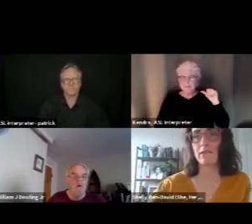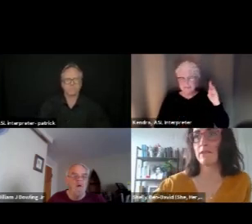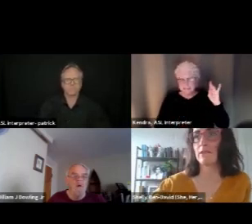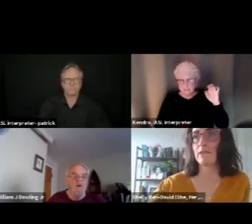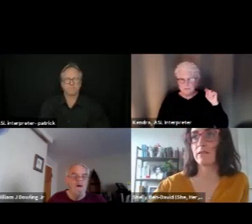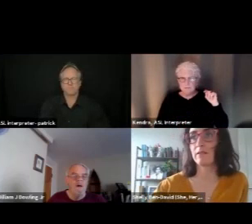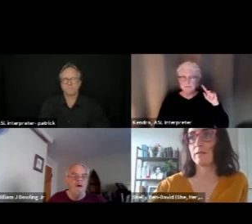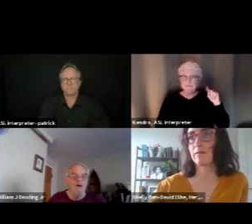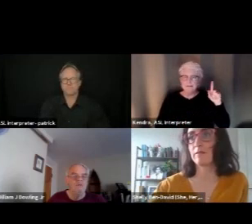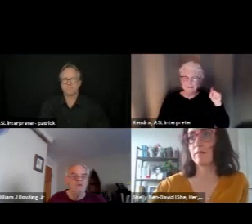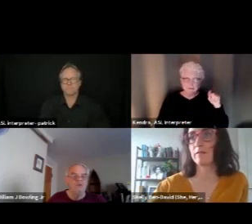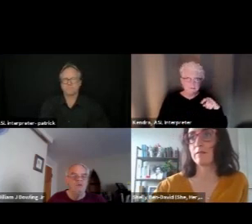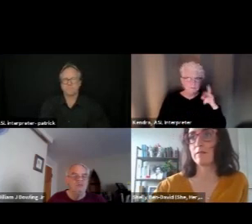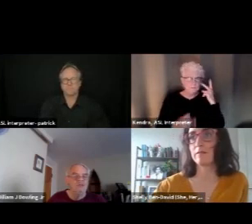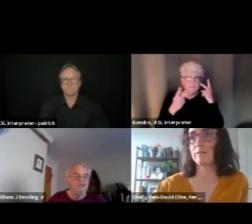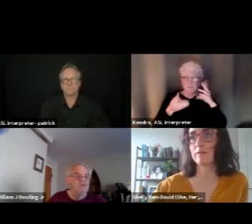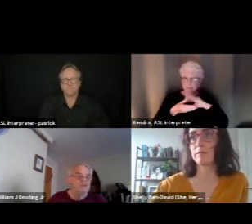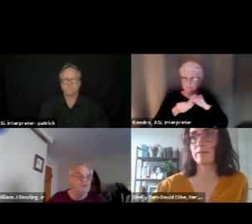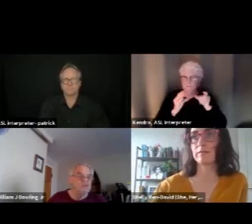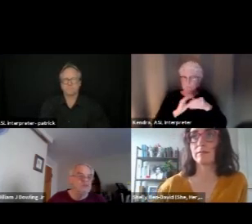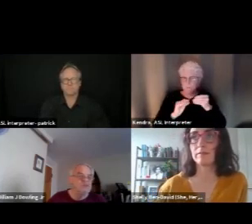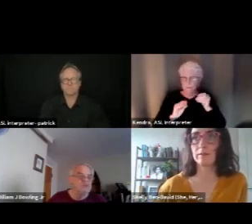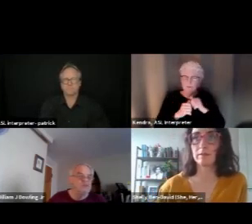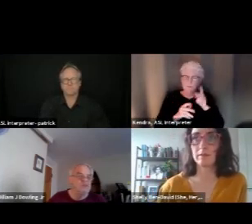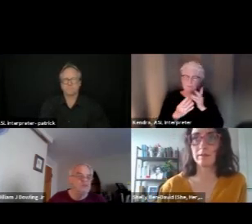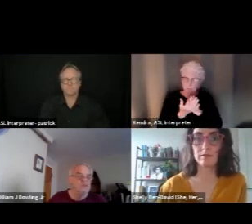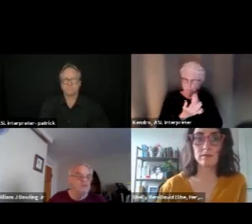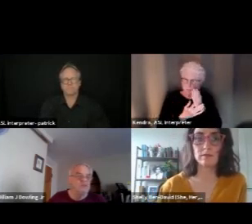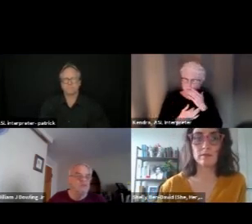how people are redeemed from suffering.